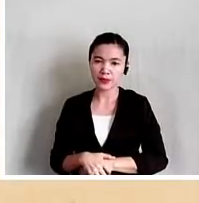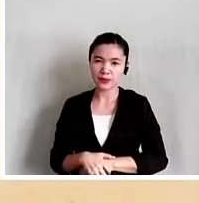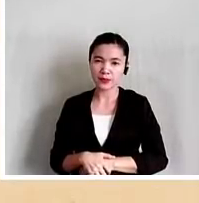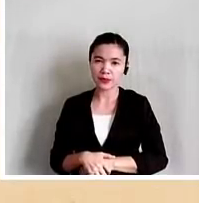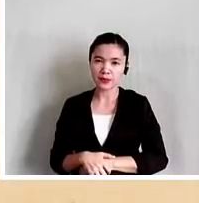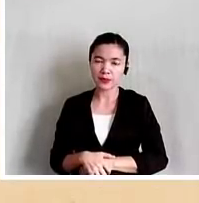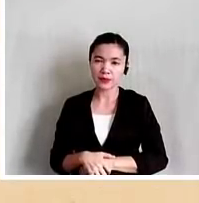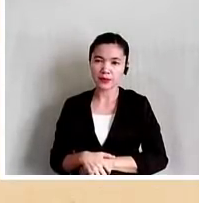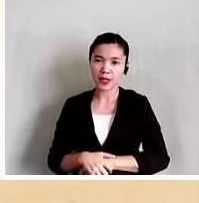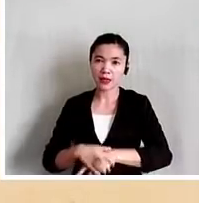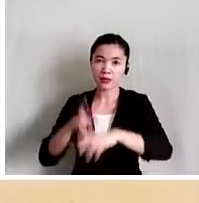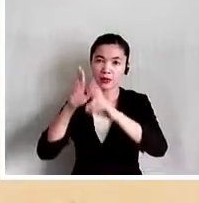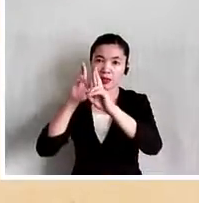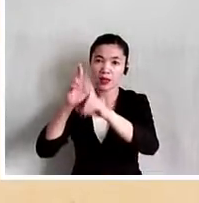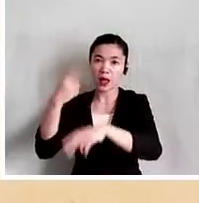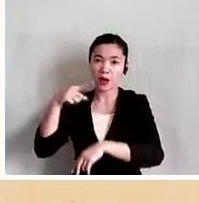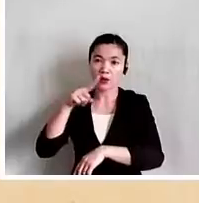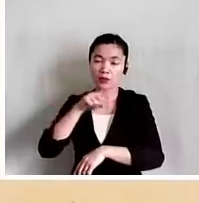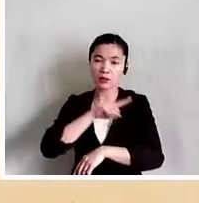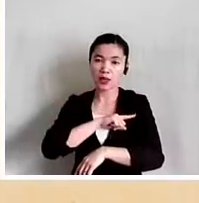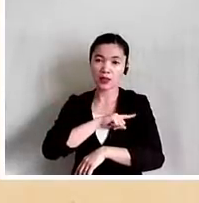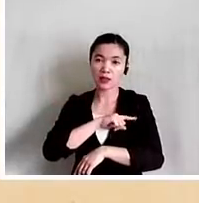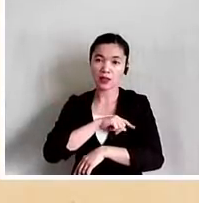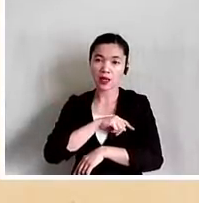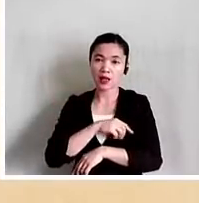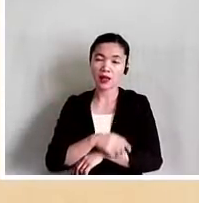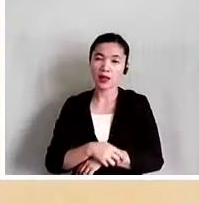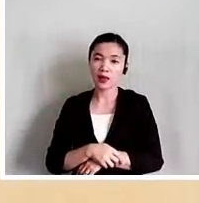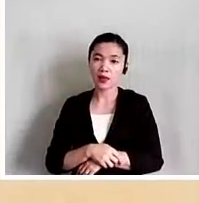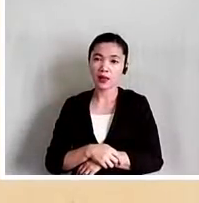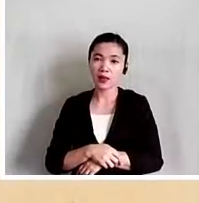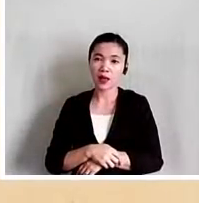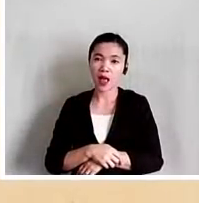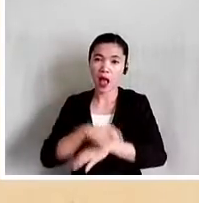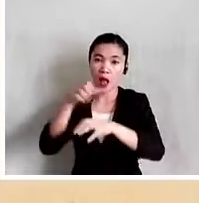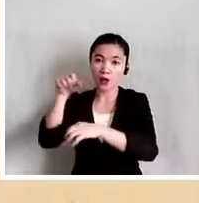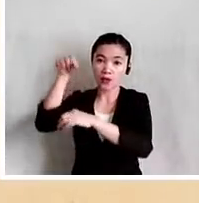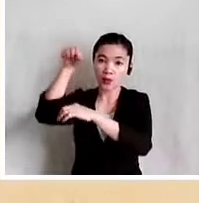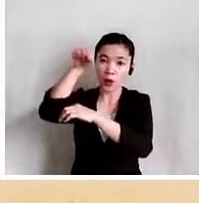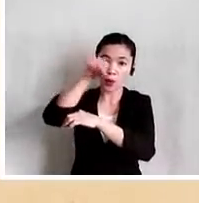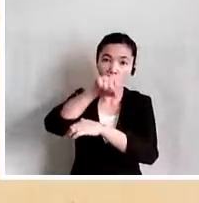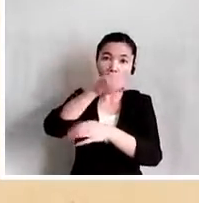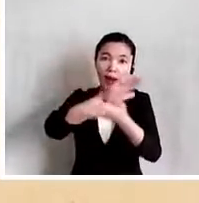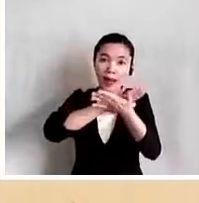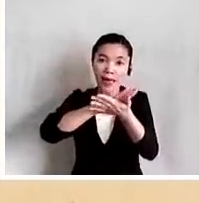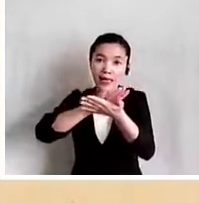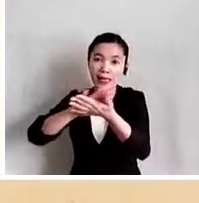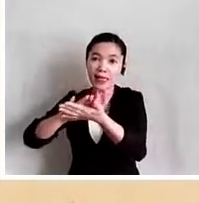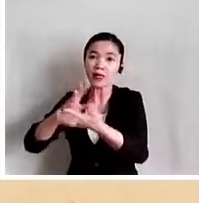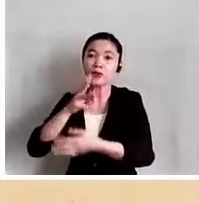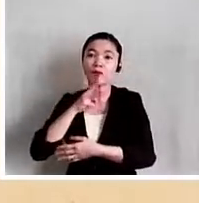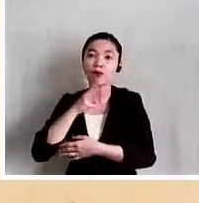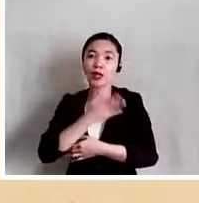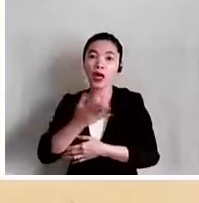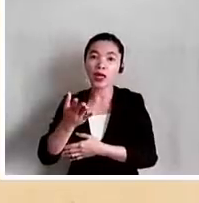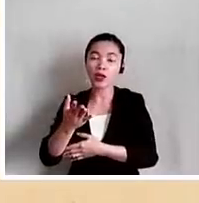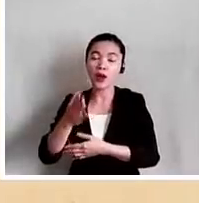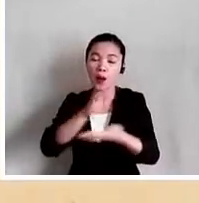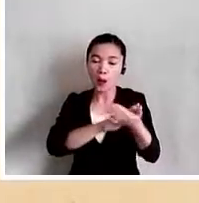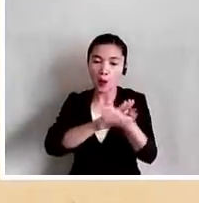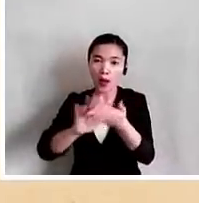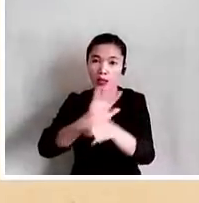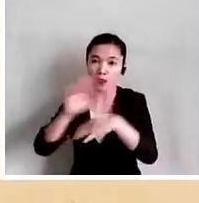Responsorial Psalm, let our response be, I will pour clean water on you and wash away all your